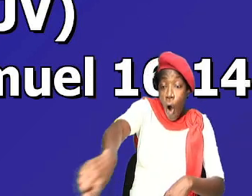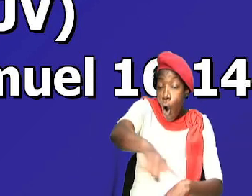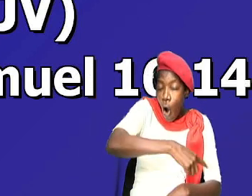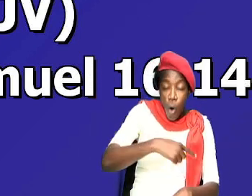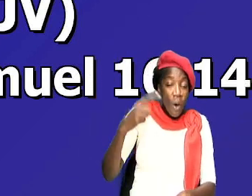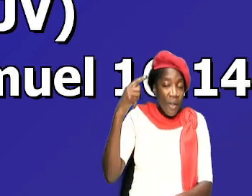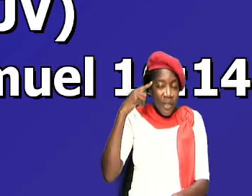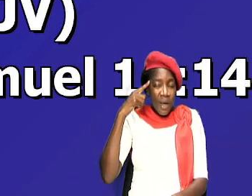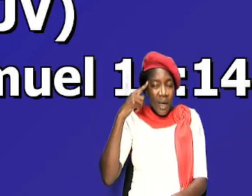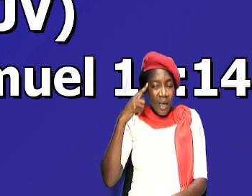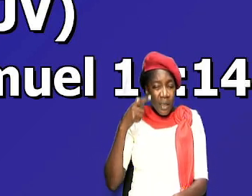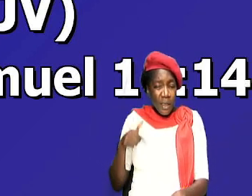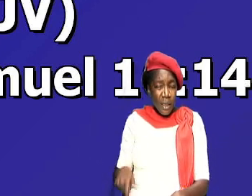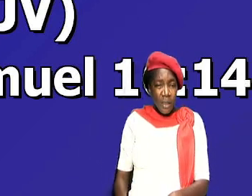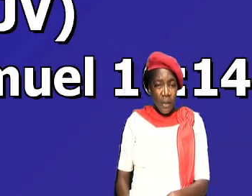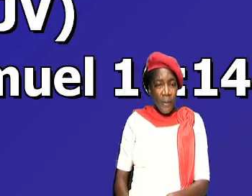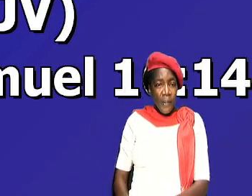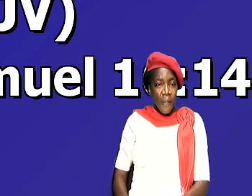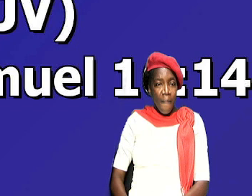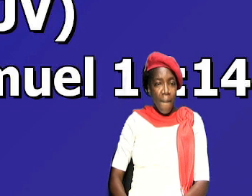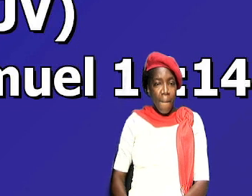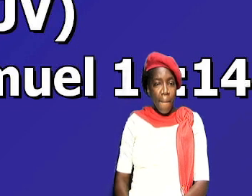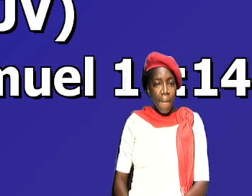When we look at this passage,